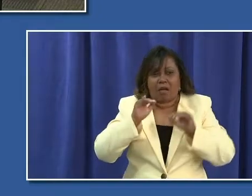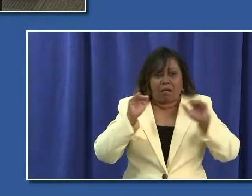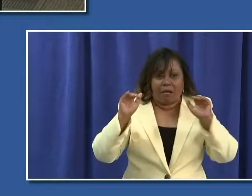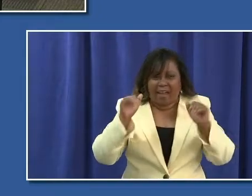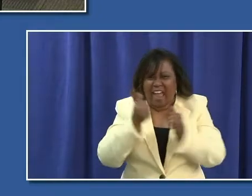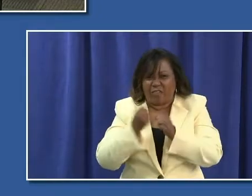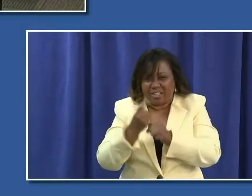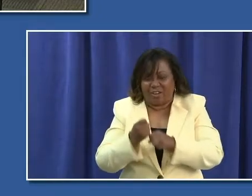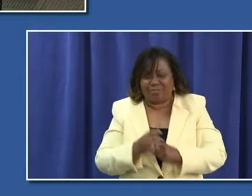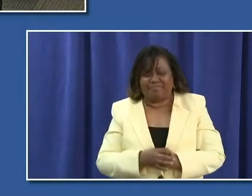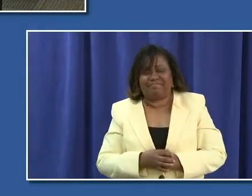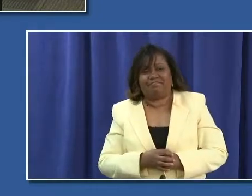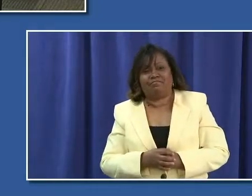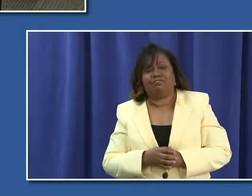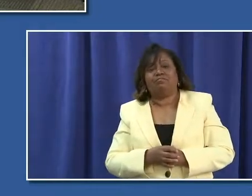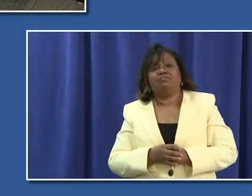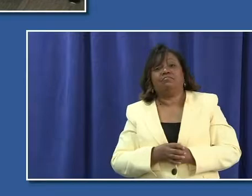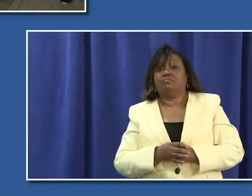year with.